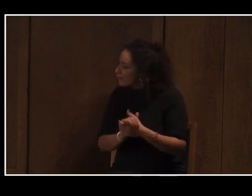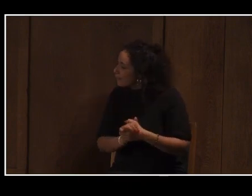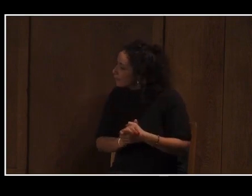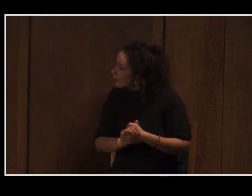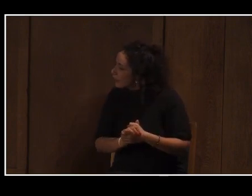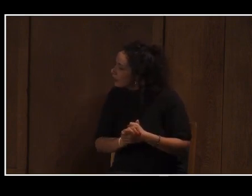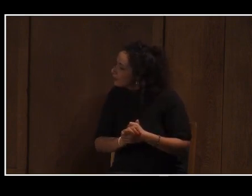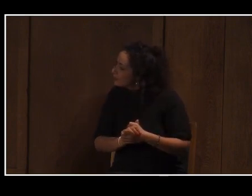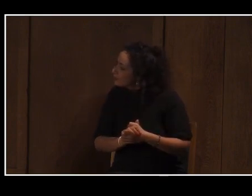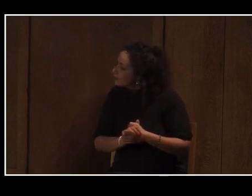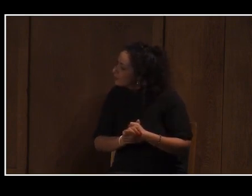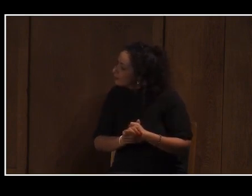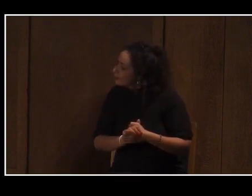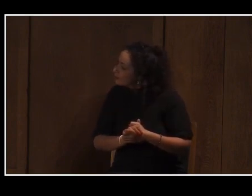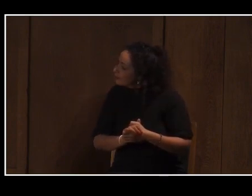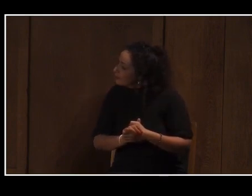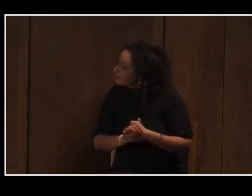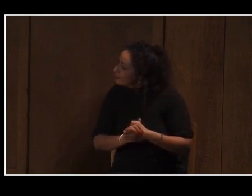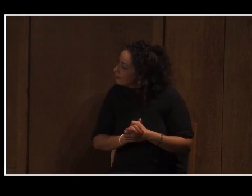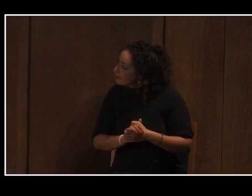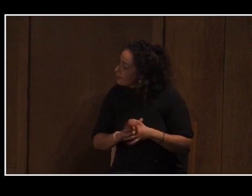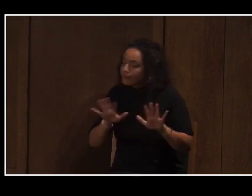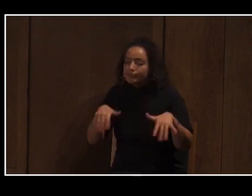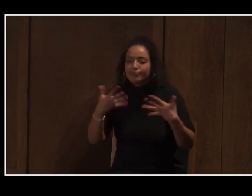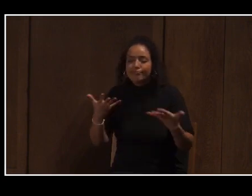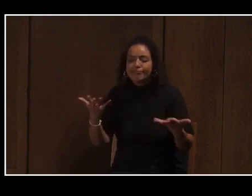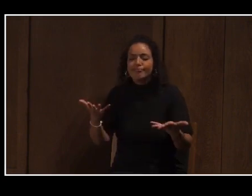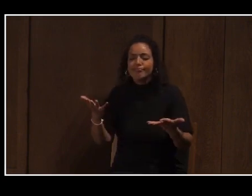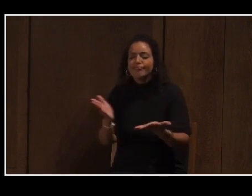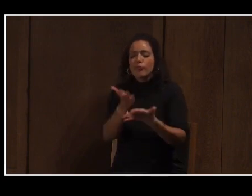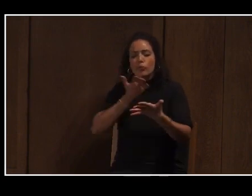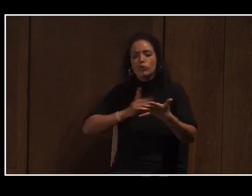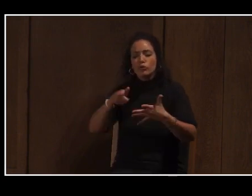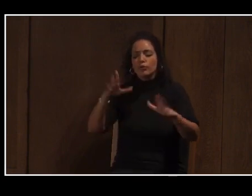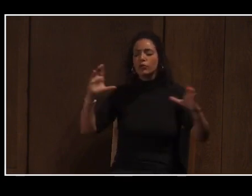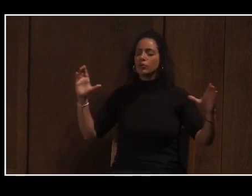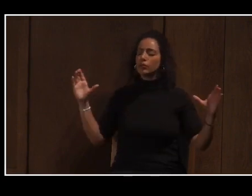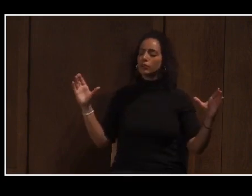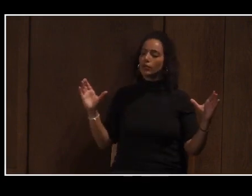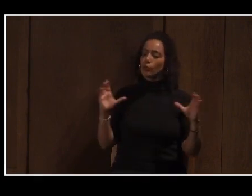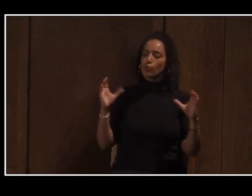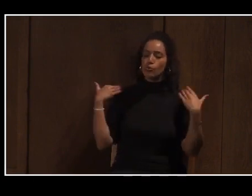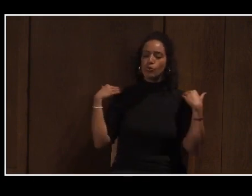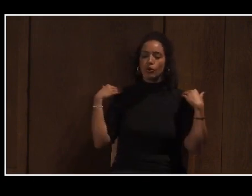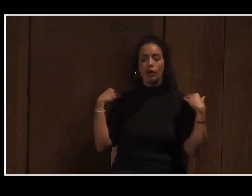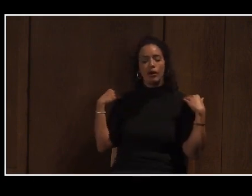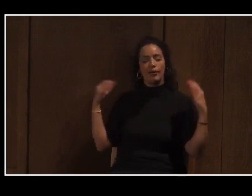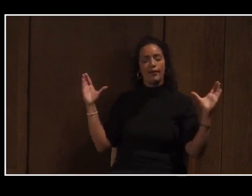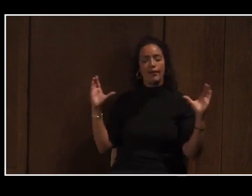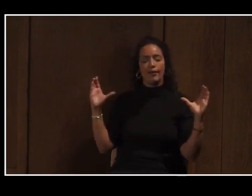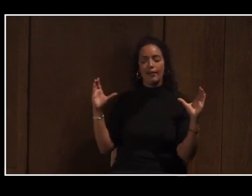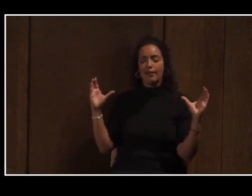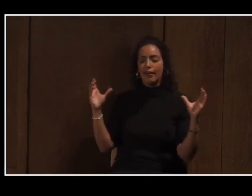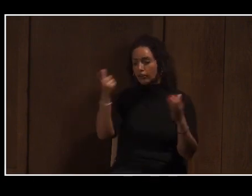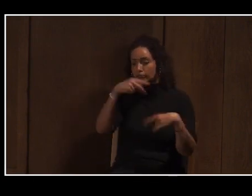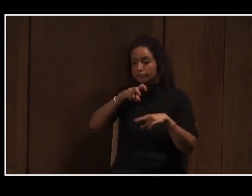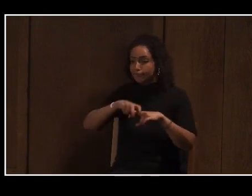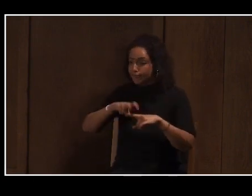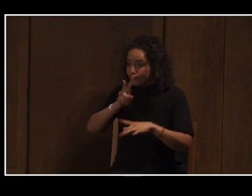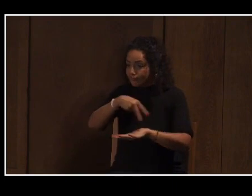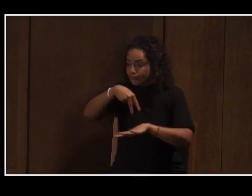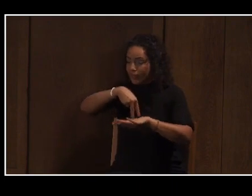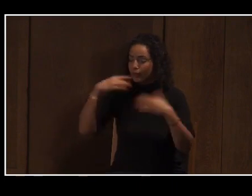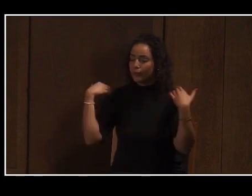you to get as comfortable as you can, whether you're seated or